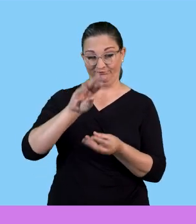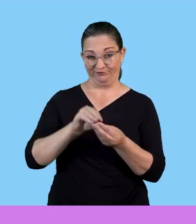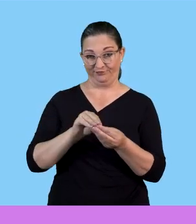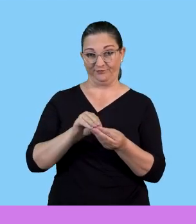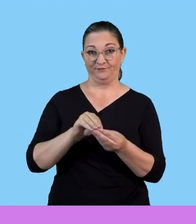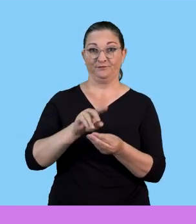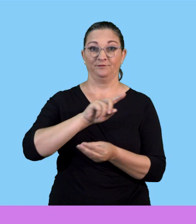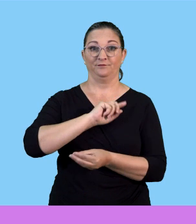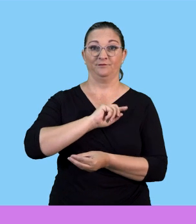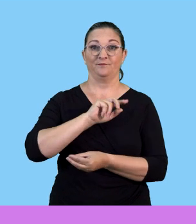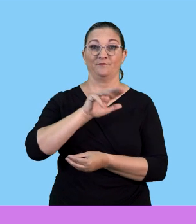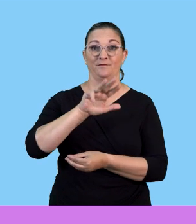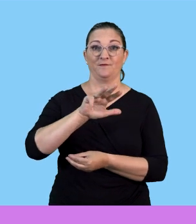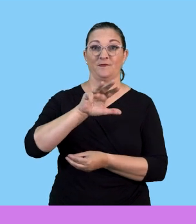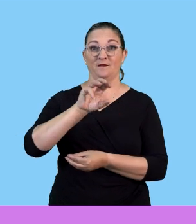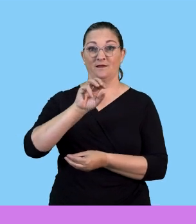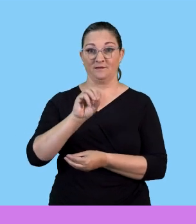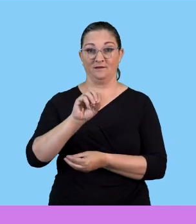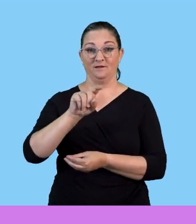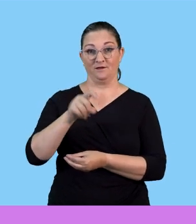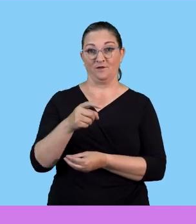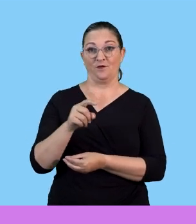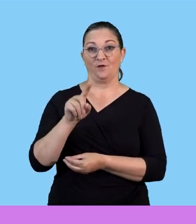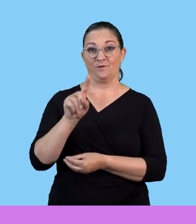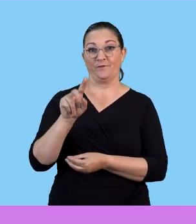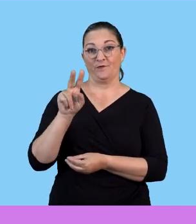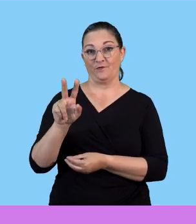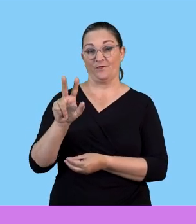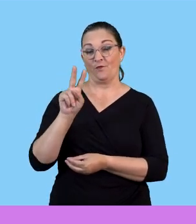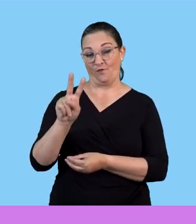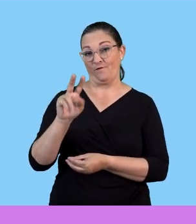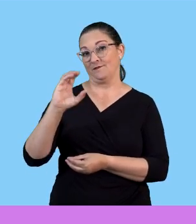R78.92, and that gives you a total of